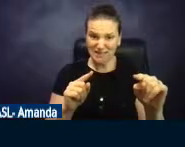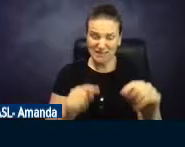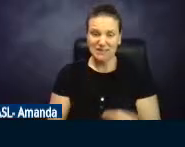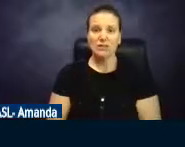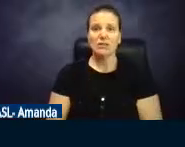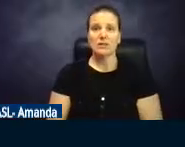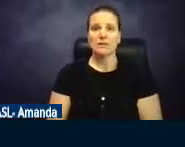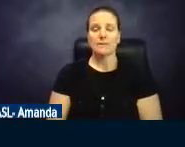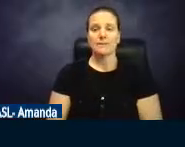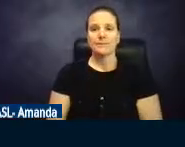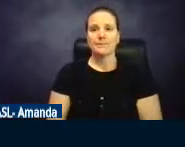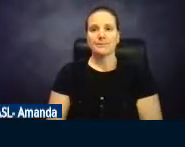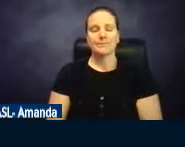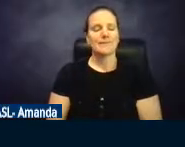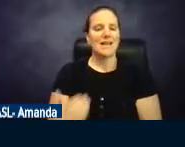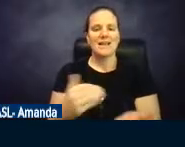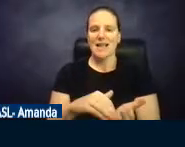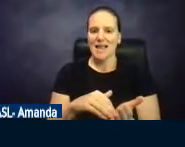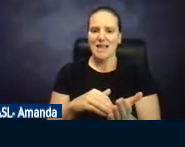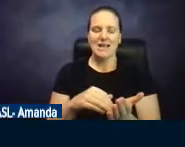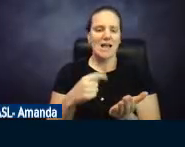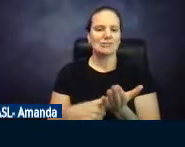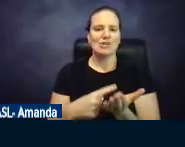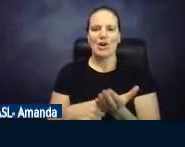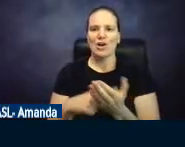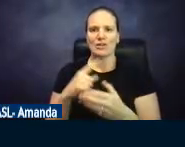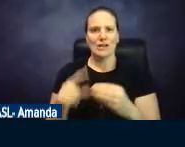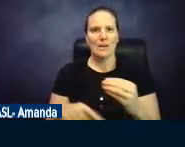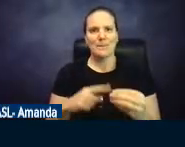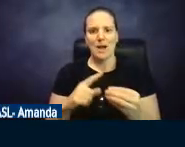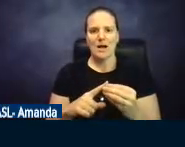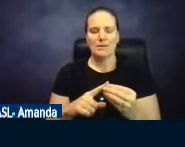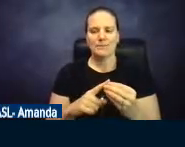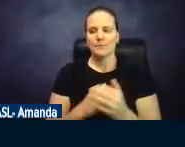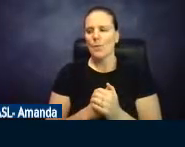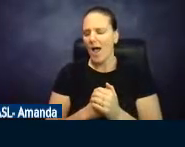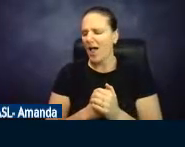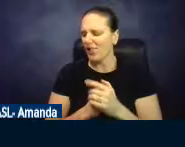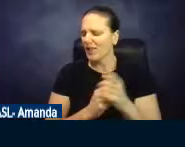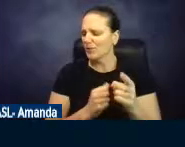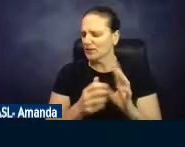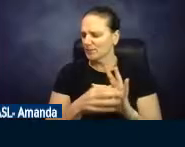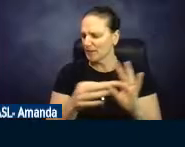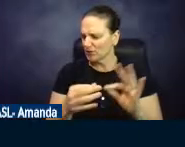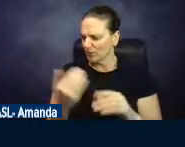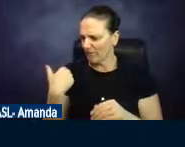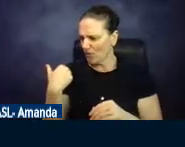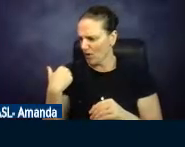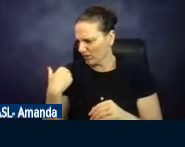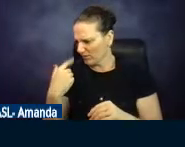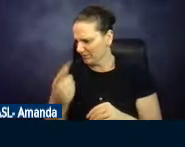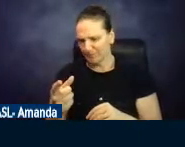Once again, I talked about, or it was mentioned earlier by Sam